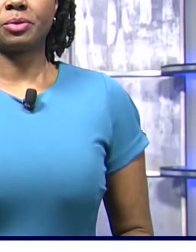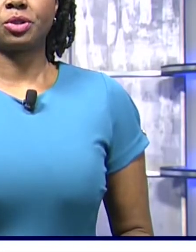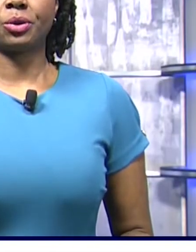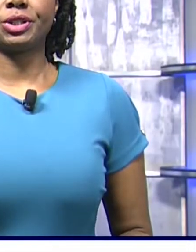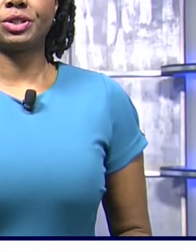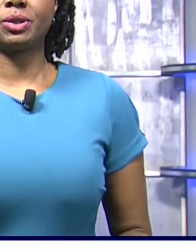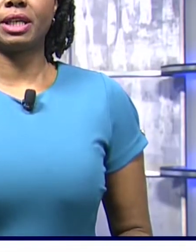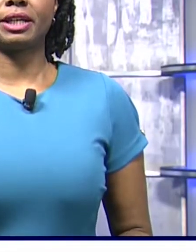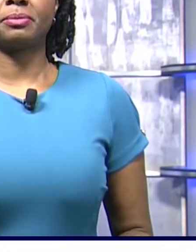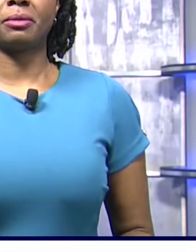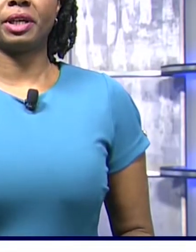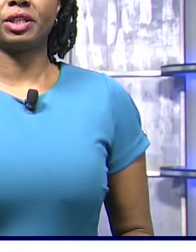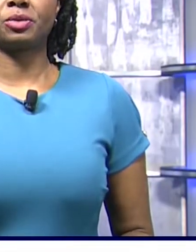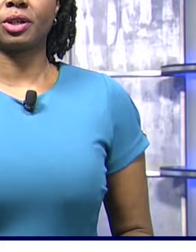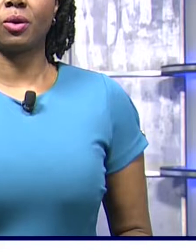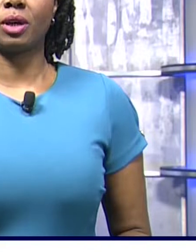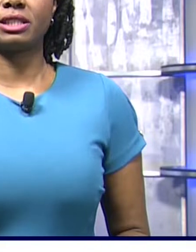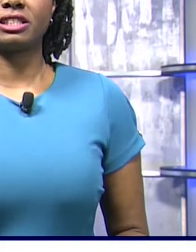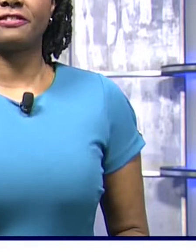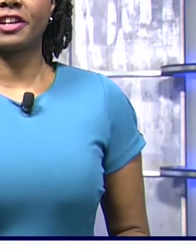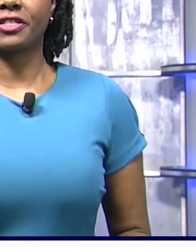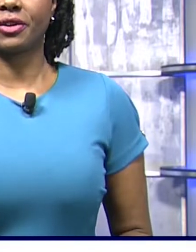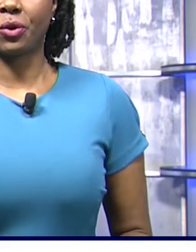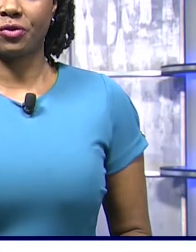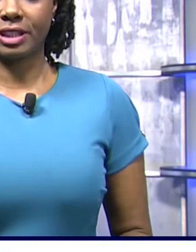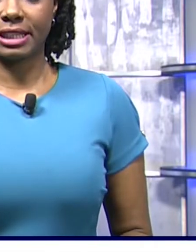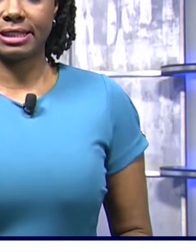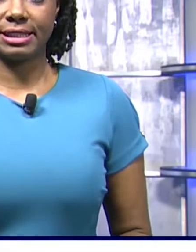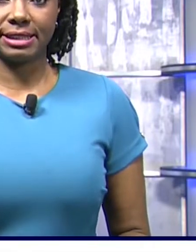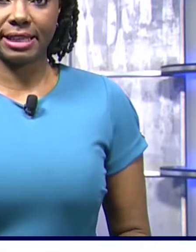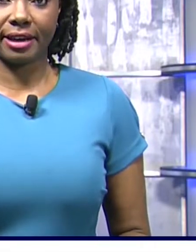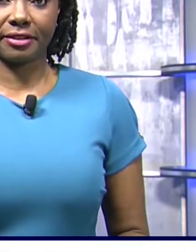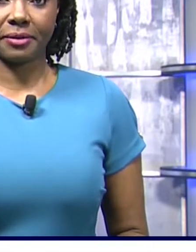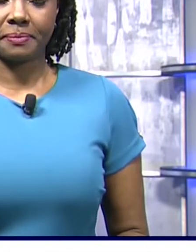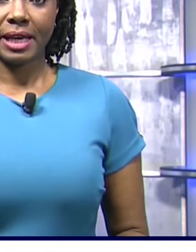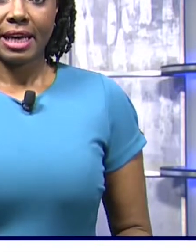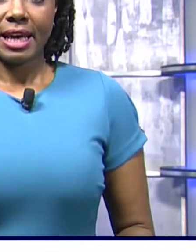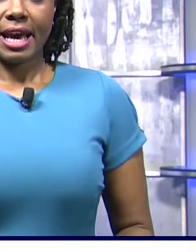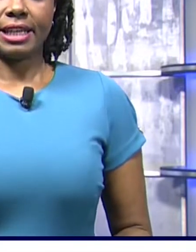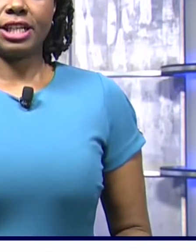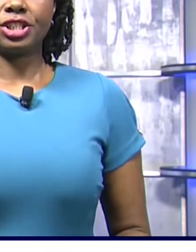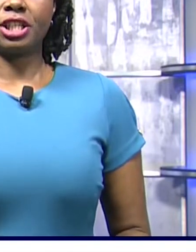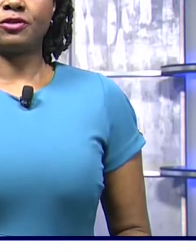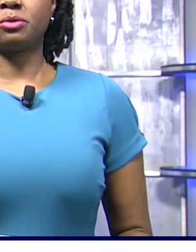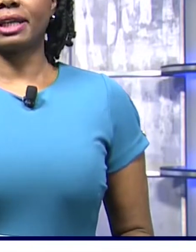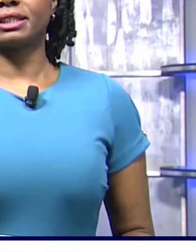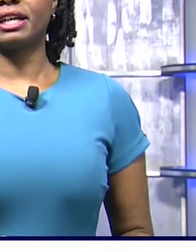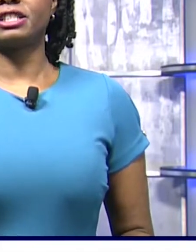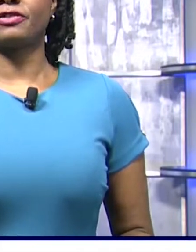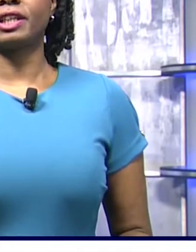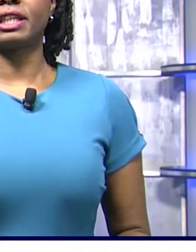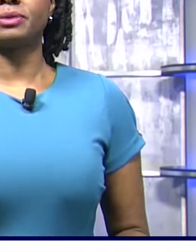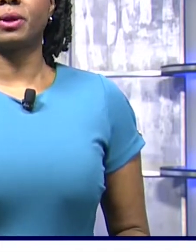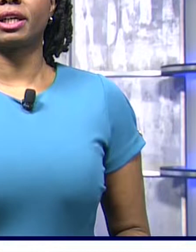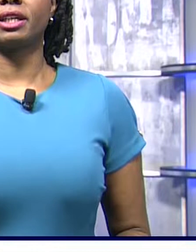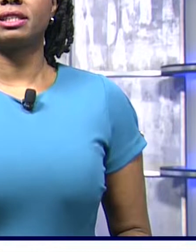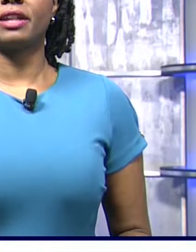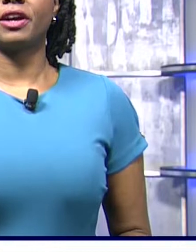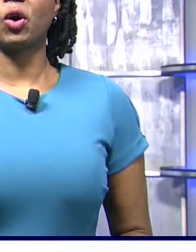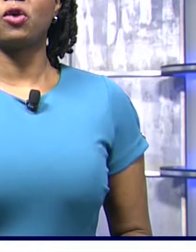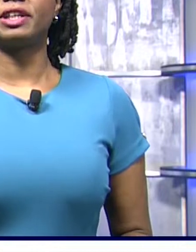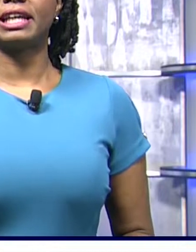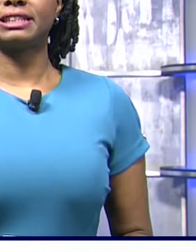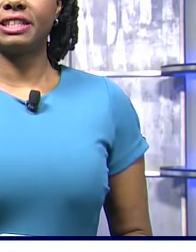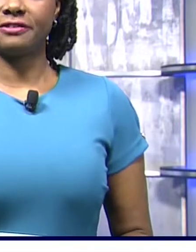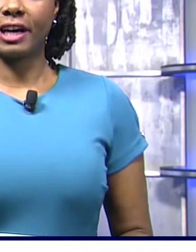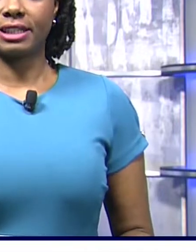In our top stories tonight, Barbados records its 5th COVID-19 death. An initiative to recognize frontline workers in